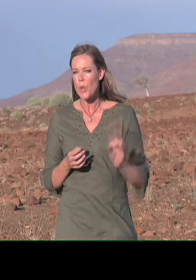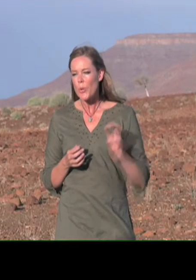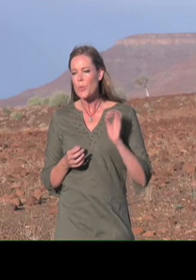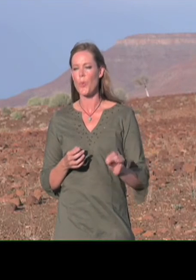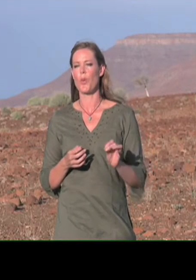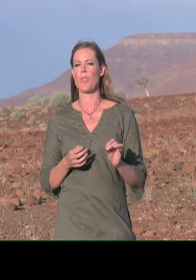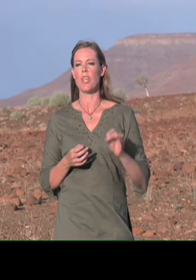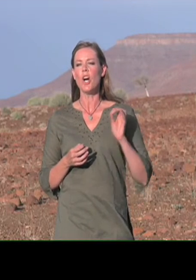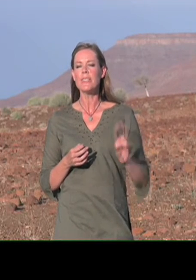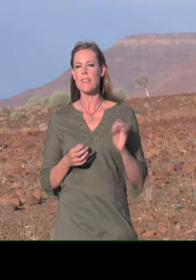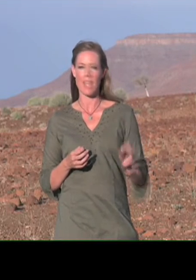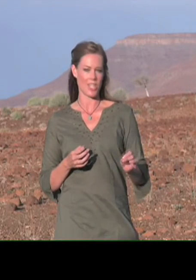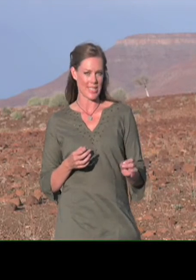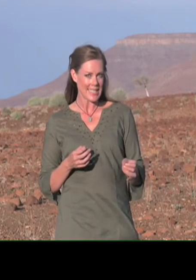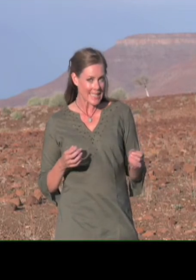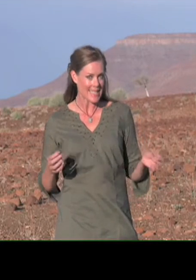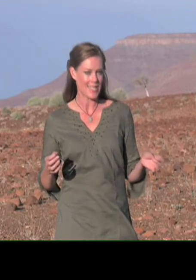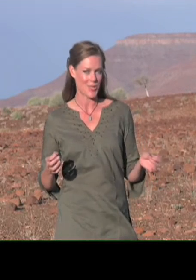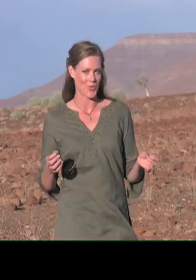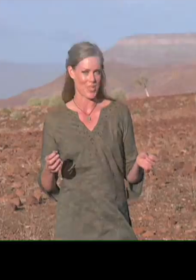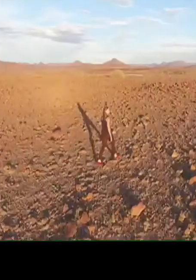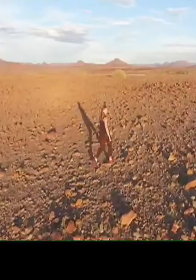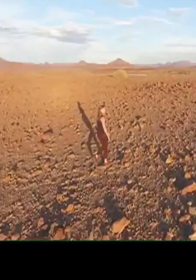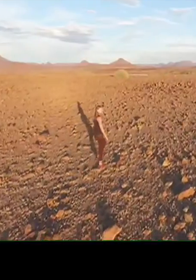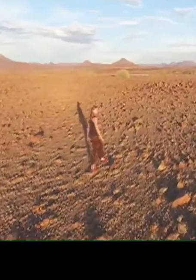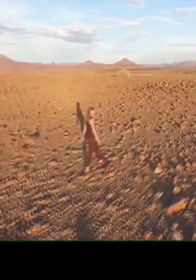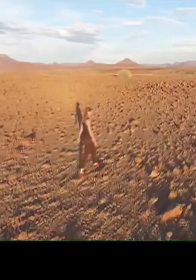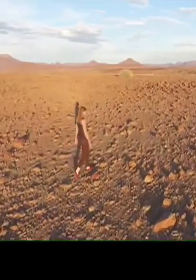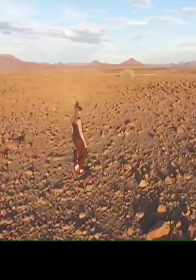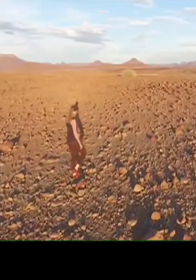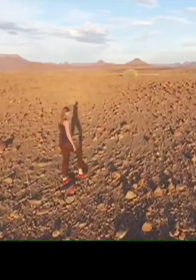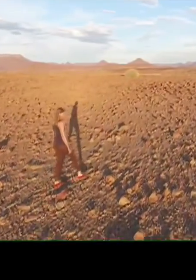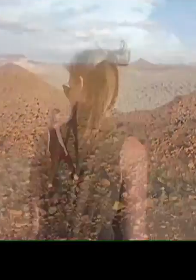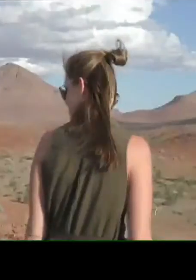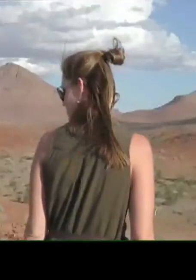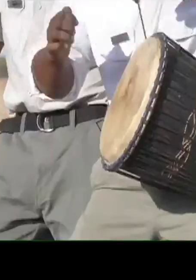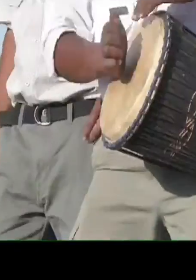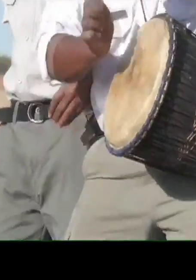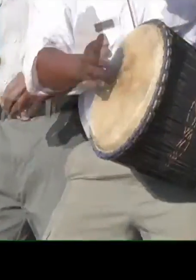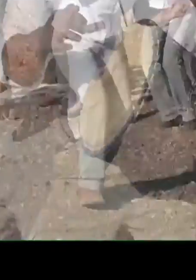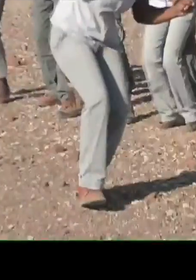most noteworthy conservation success stories across the globe.